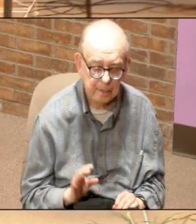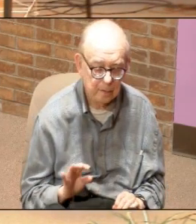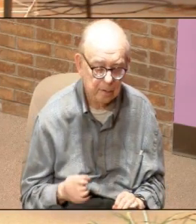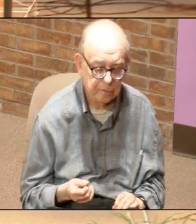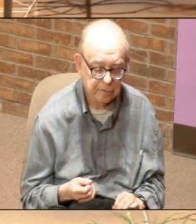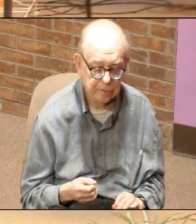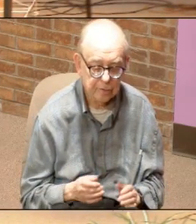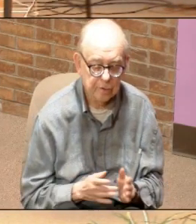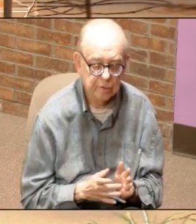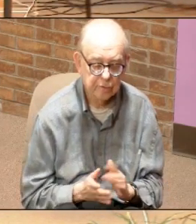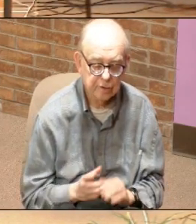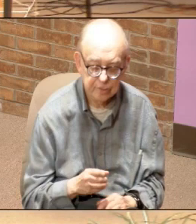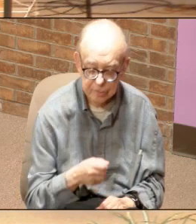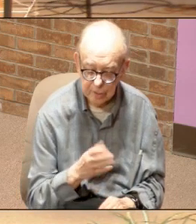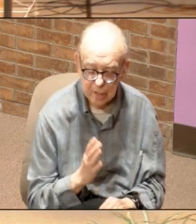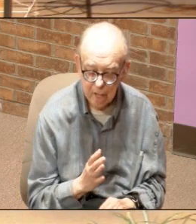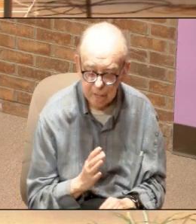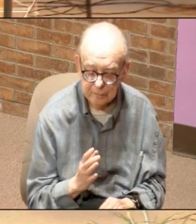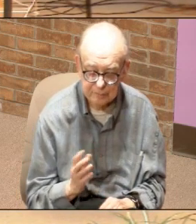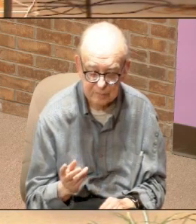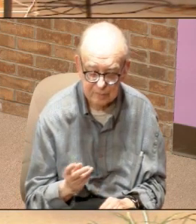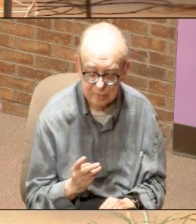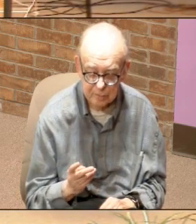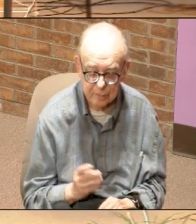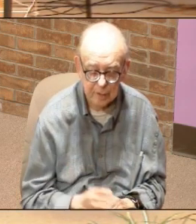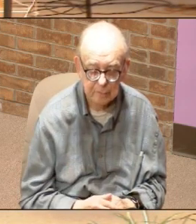just him and God.